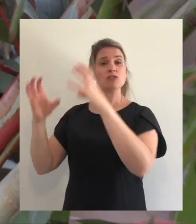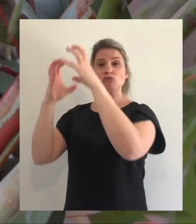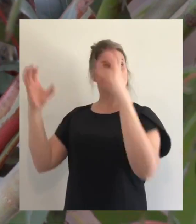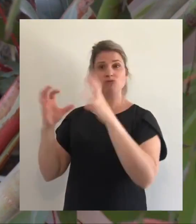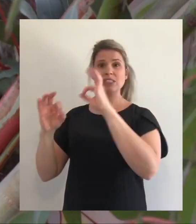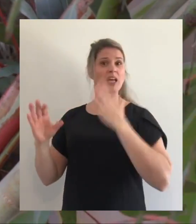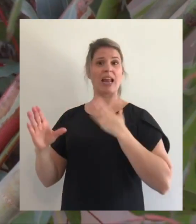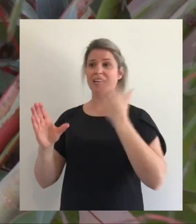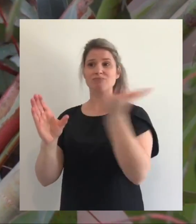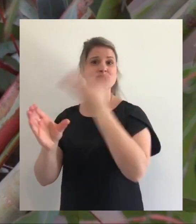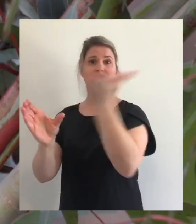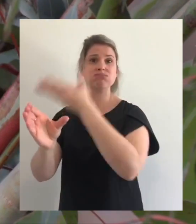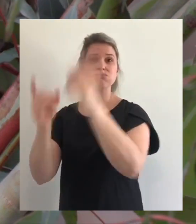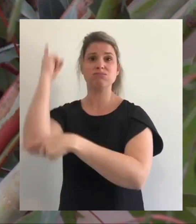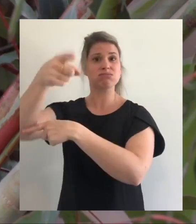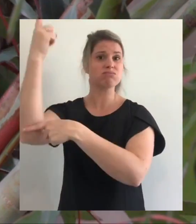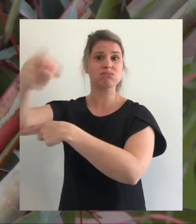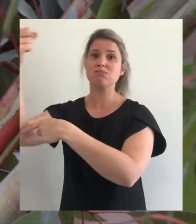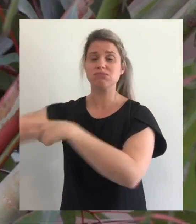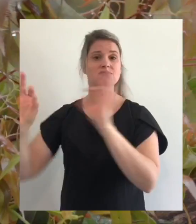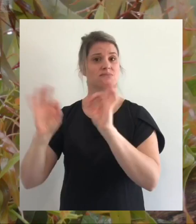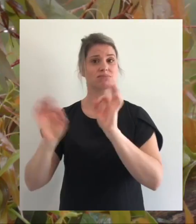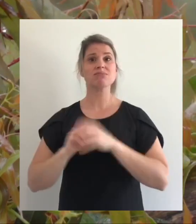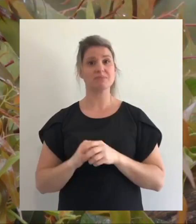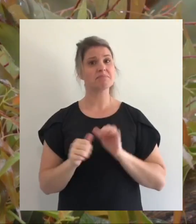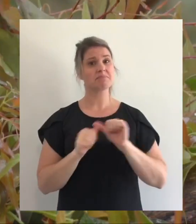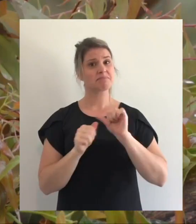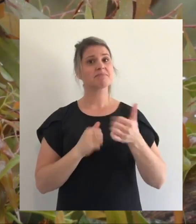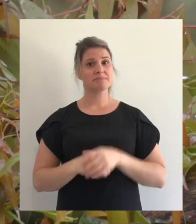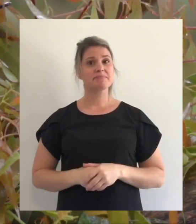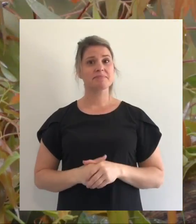where they belong, and we can source our toilet paper in other ways.